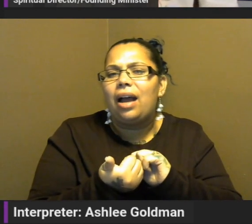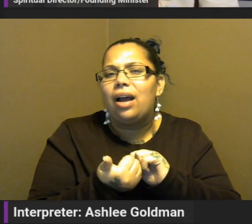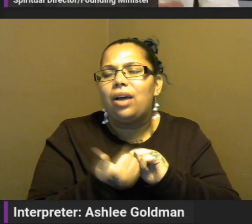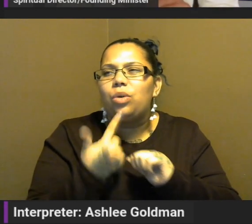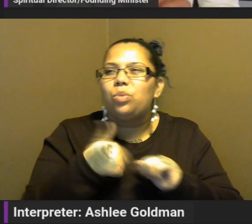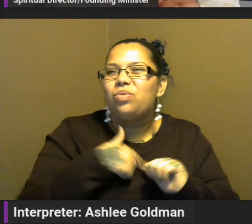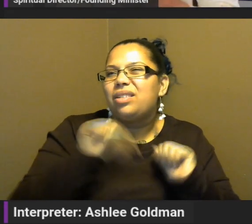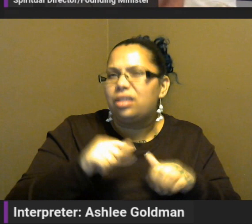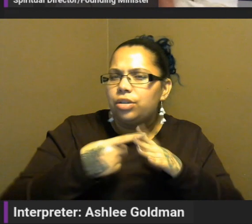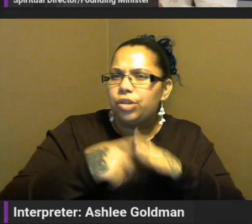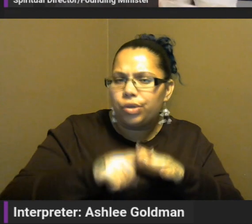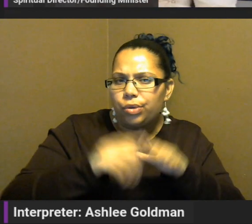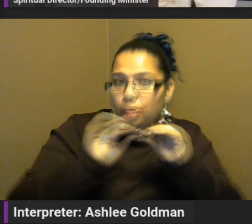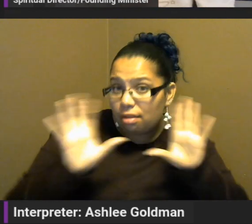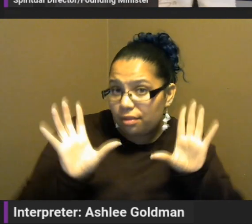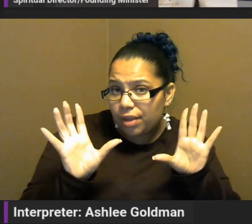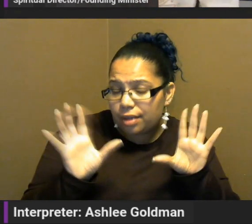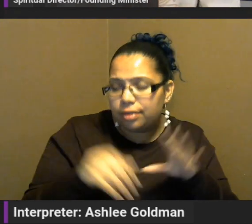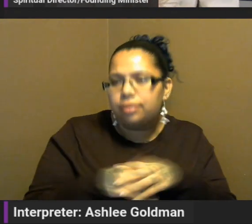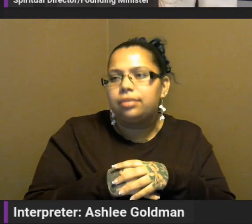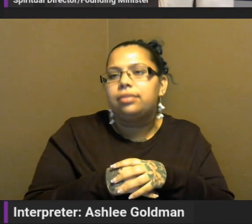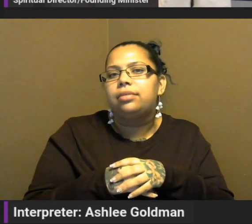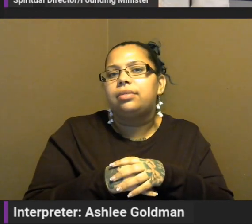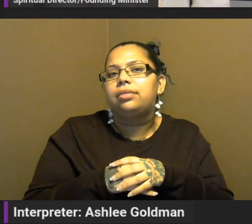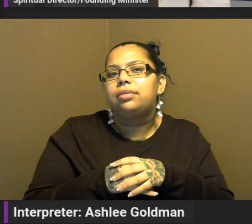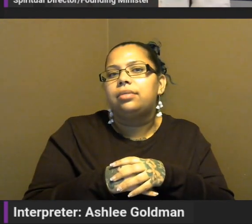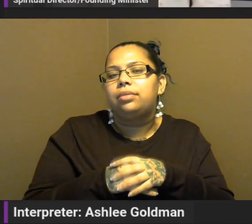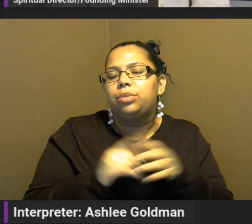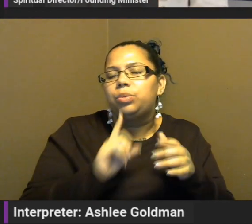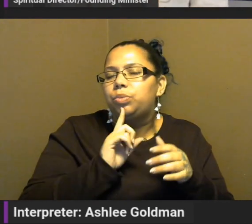clarify what it is we are actually talking about?